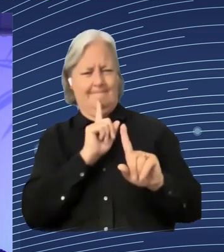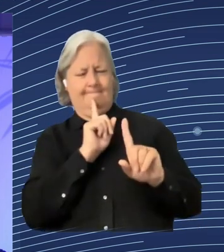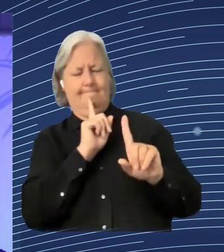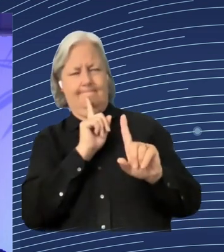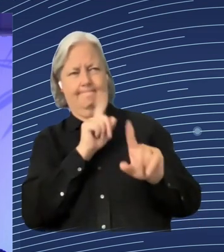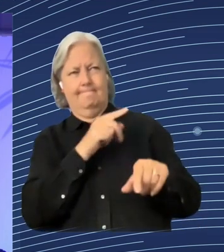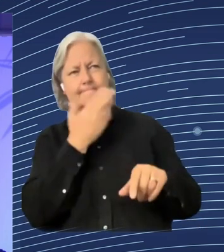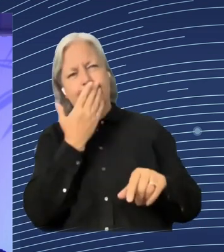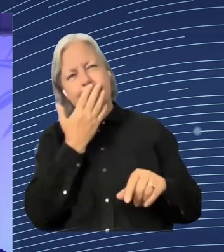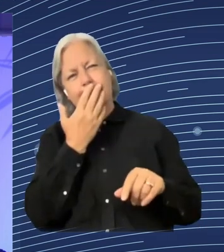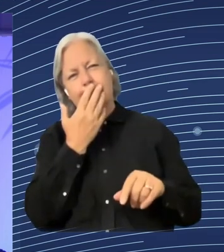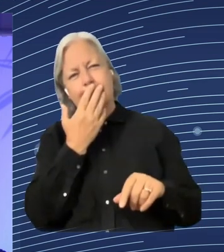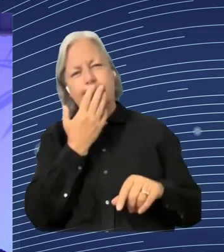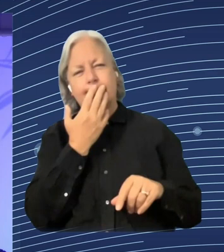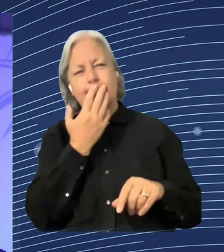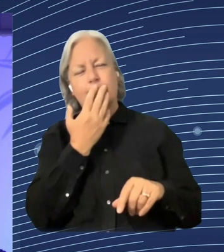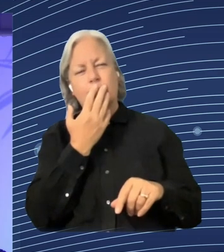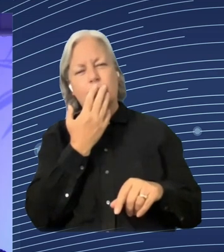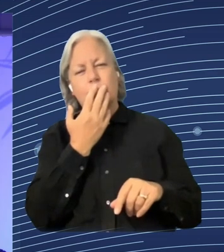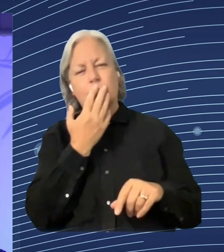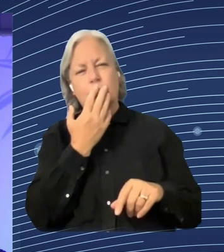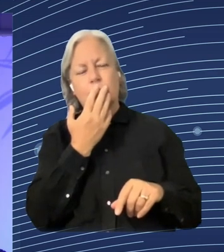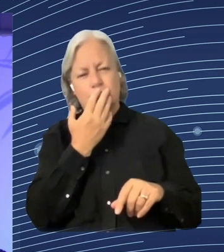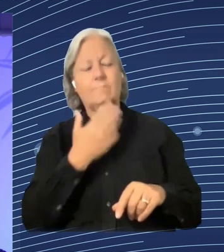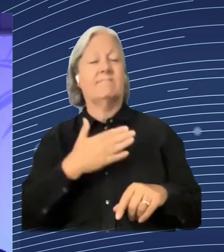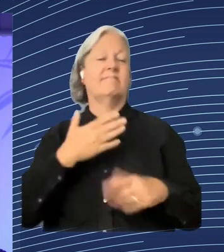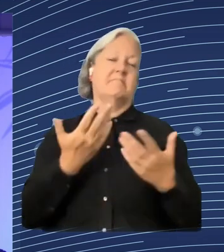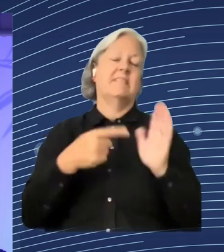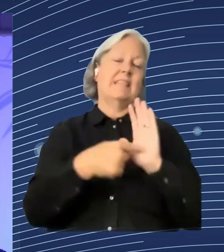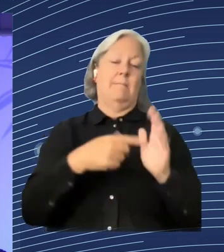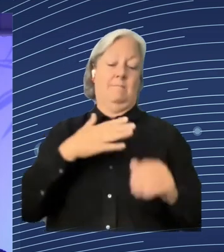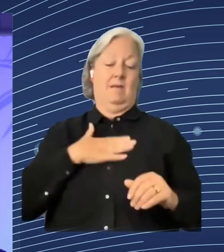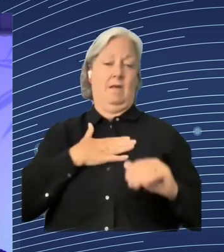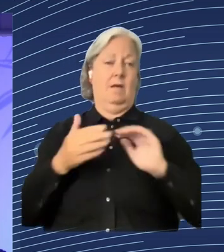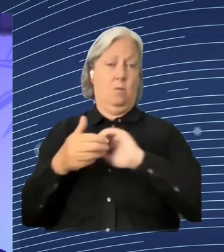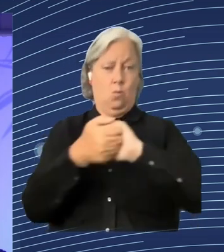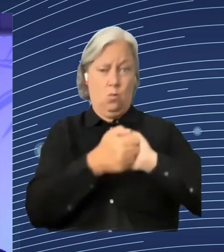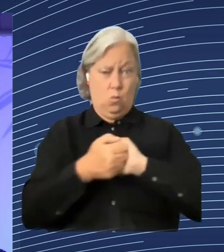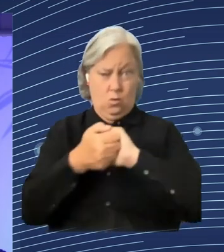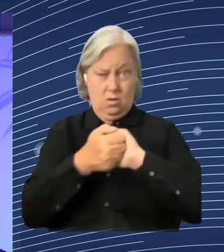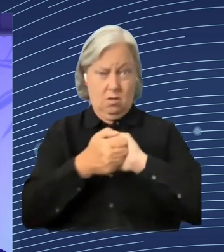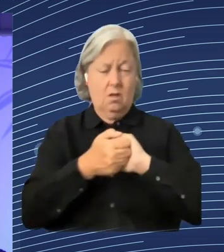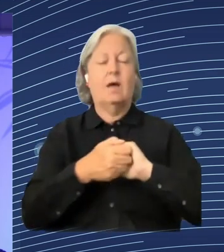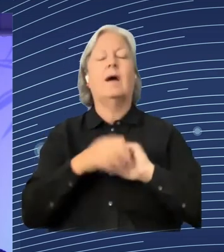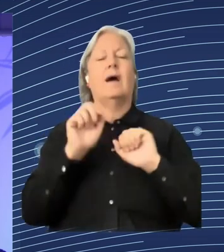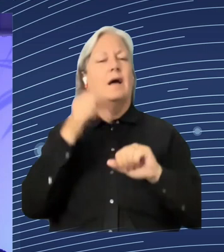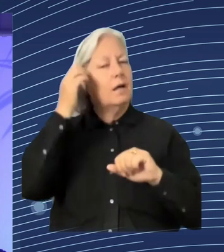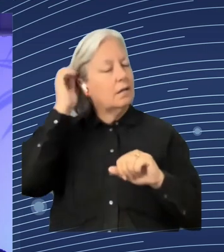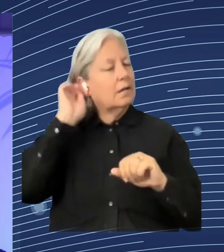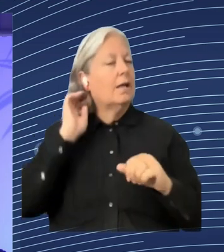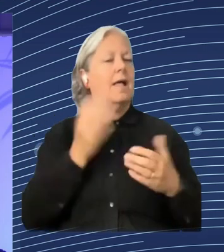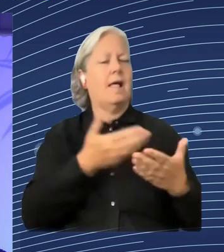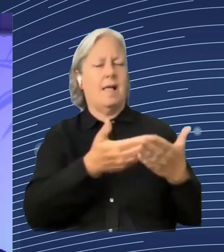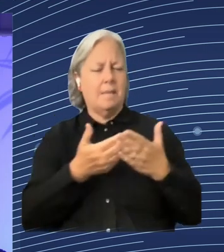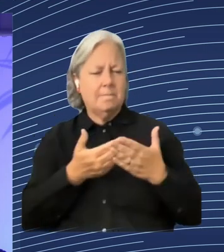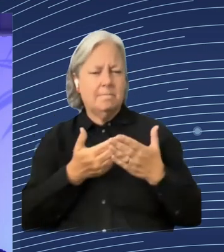it's in the case of our organization, it's going to help us to face the lack of